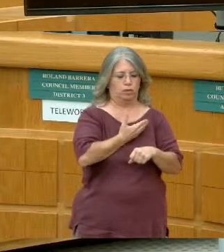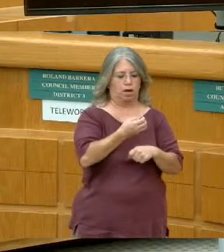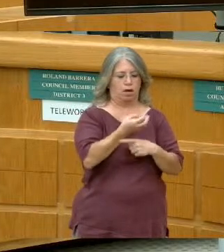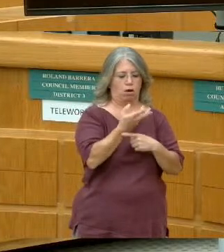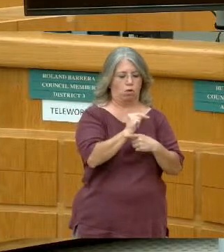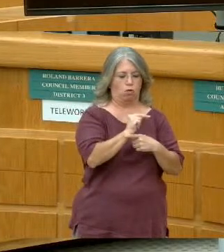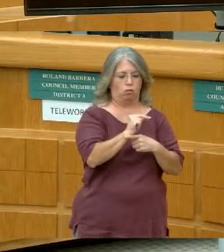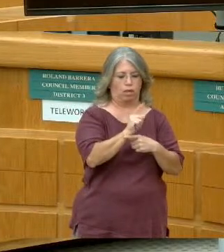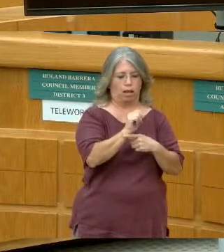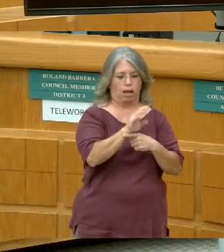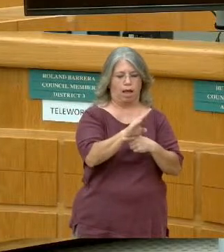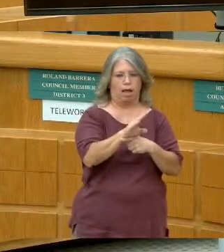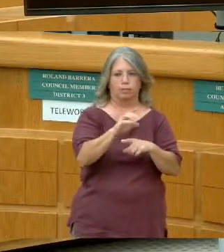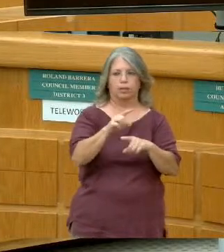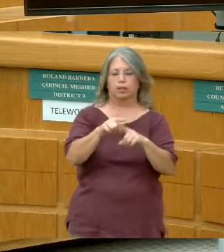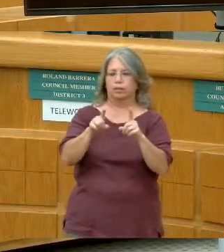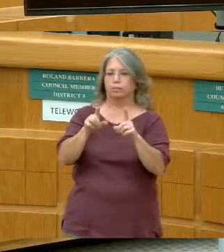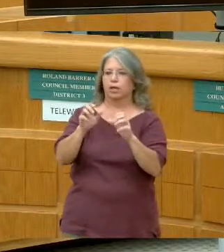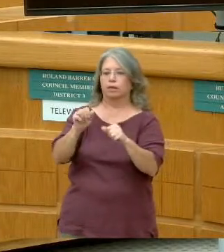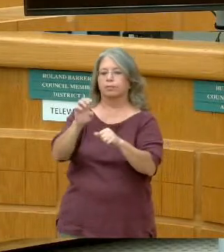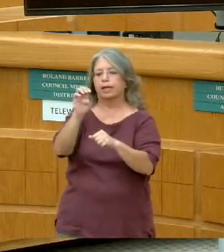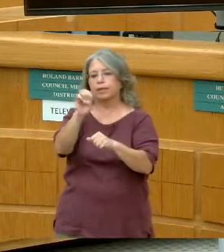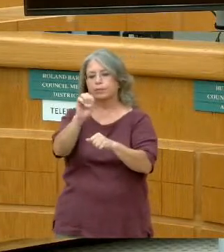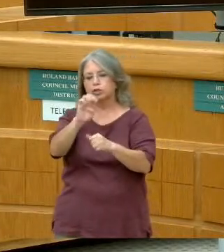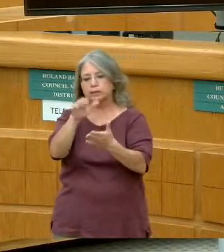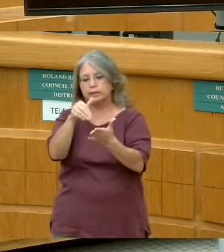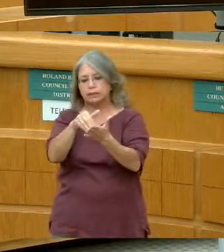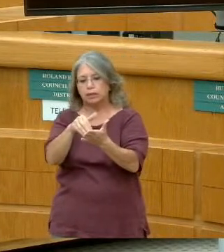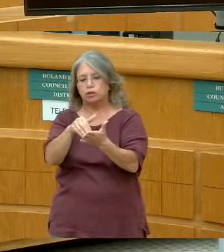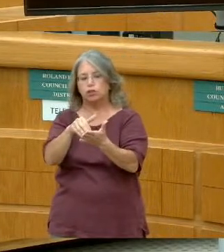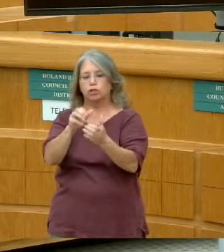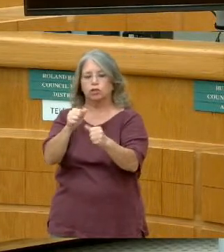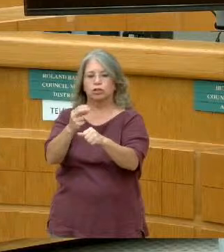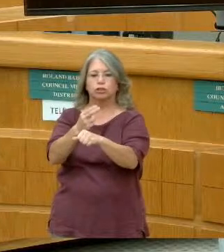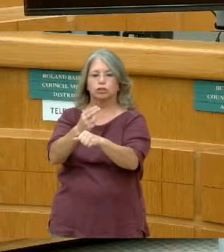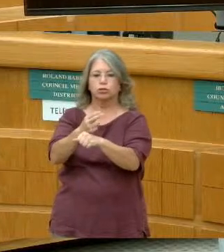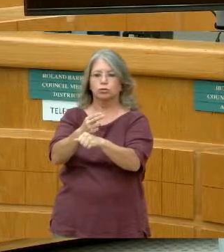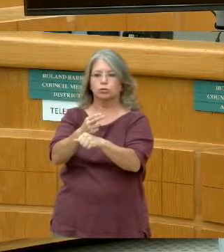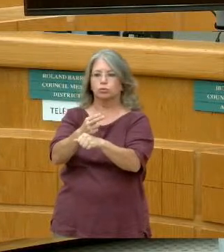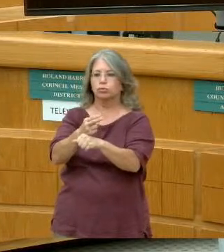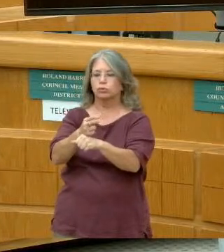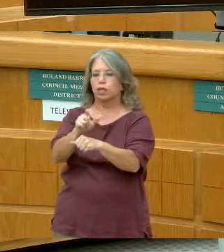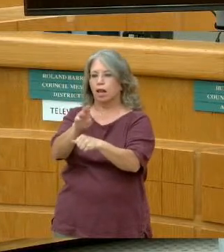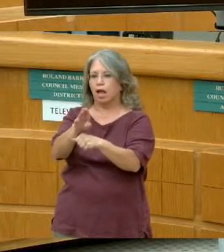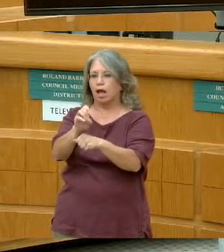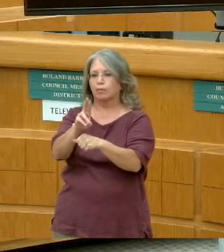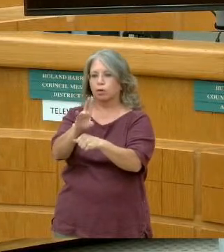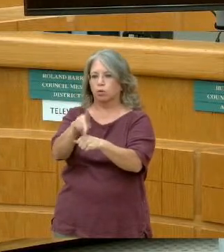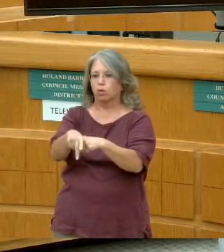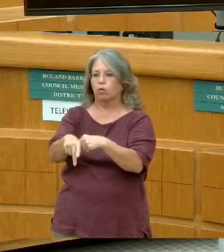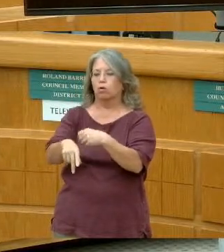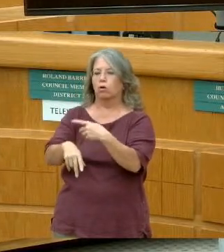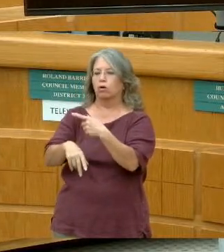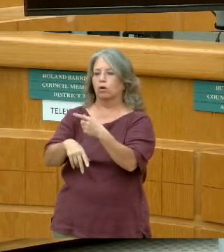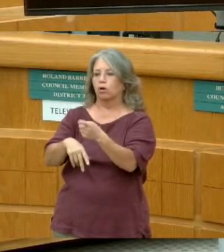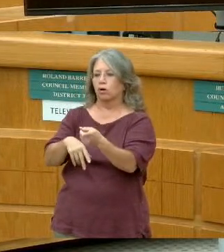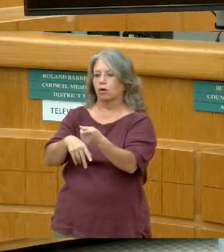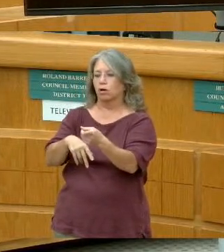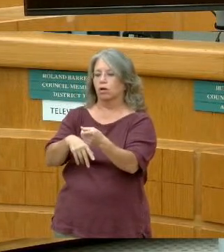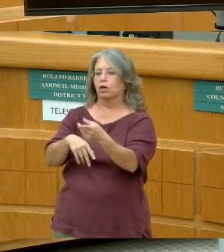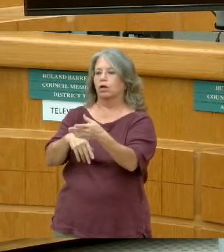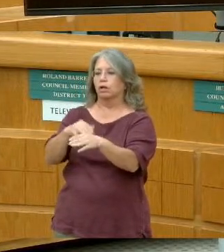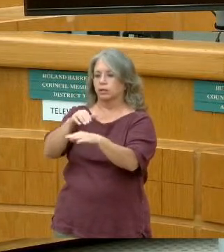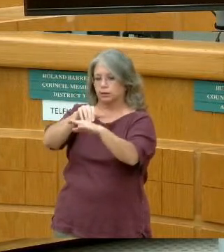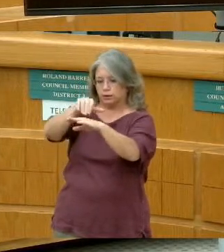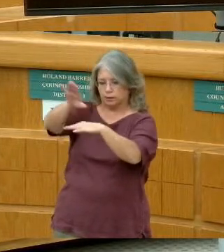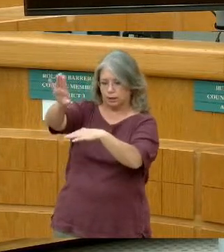be like the minor emergency cares could use LabCorp, whoever actually uses them. So whoever And then uses they LabCorp actually, is yeah, they swab taking them and then they send them